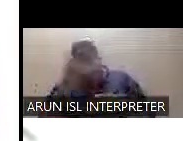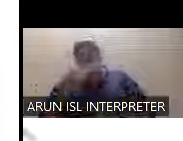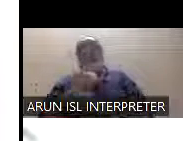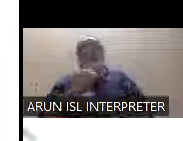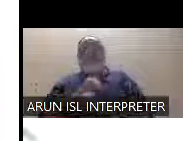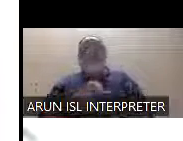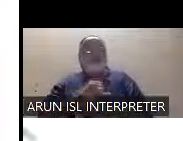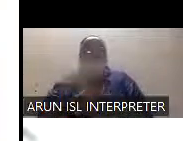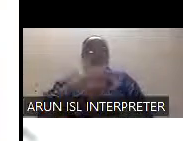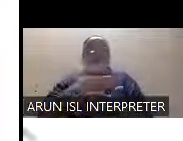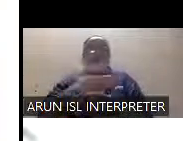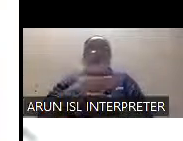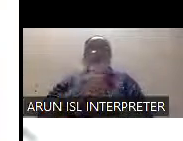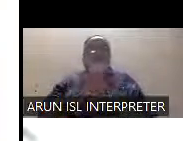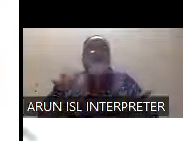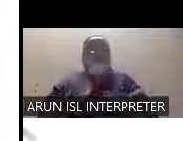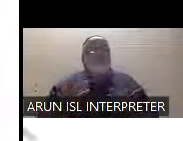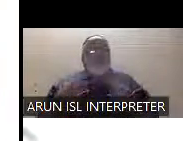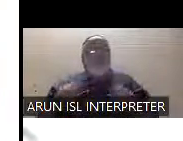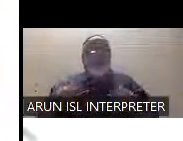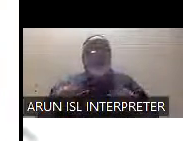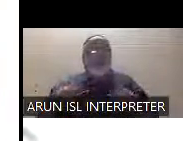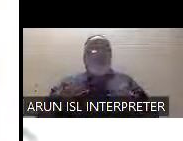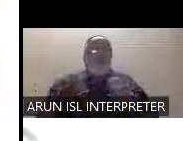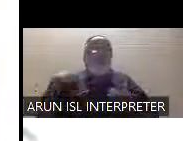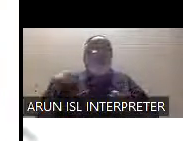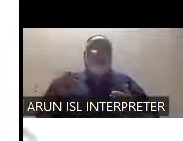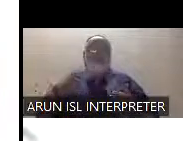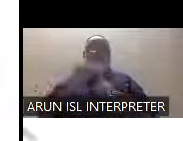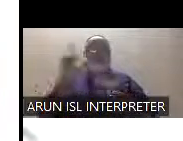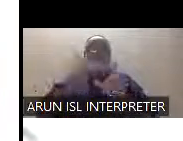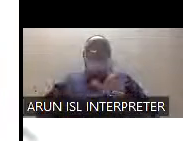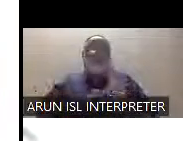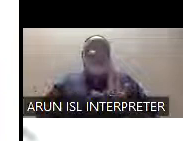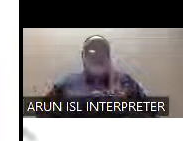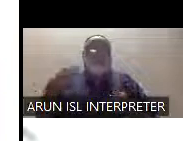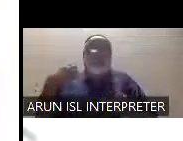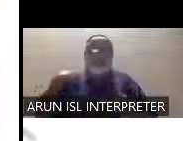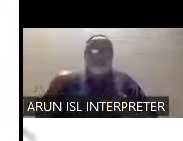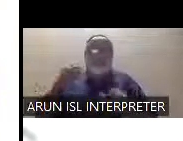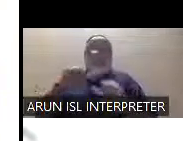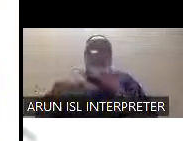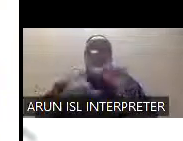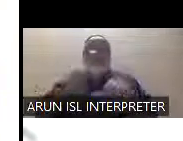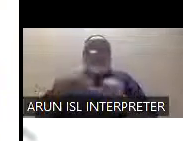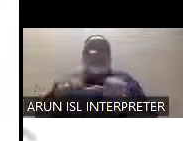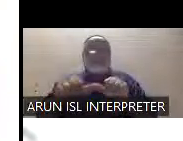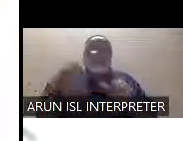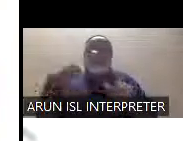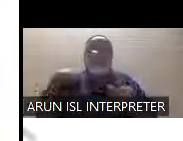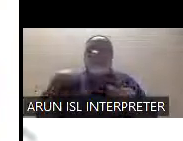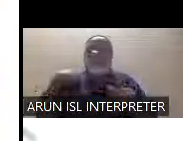like there could be discriminatory laws, there could be policies which per se do not include the needs of people with